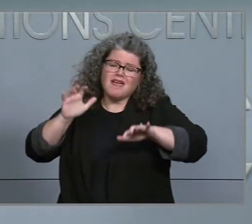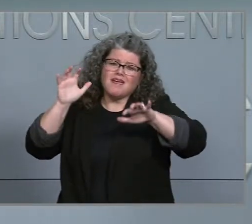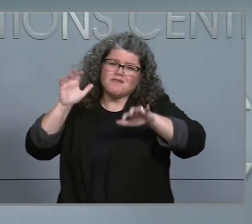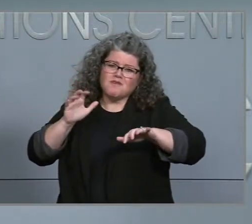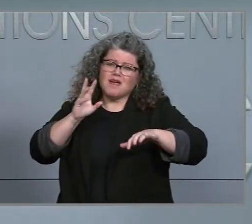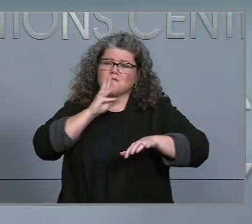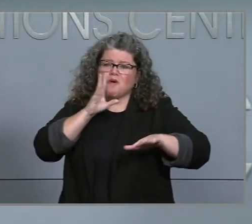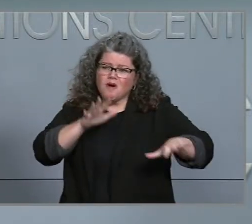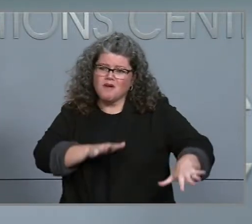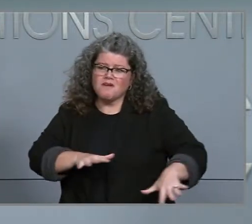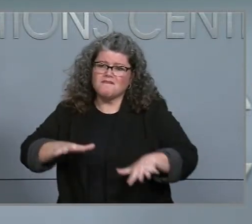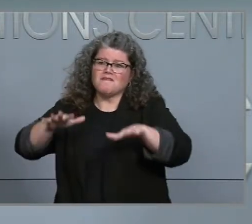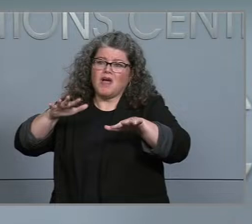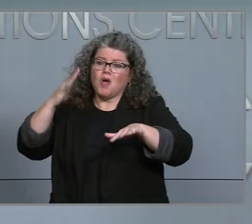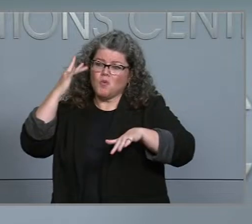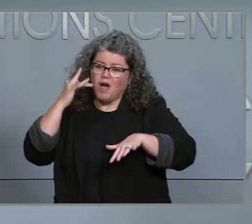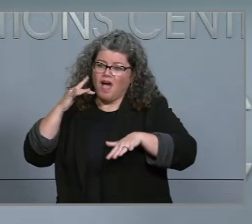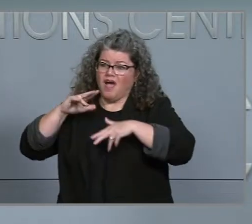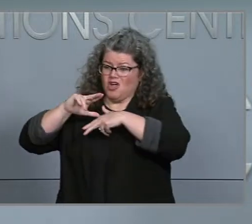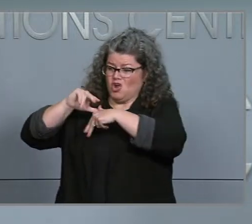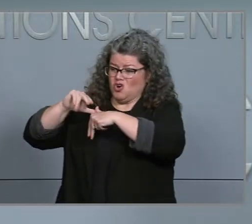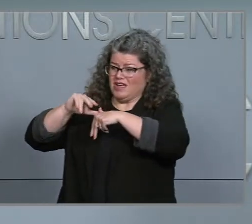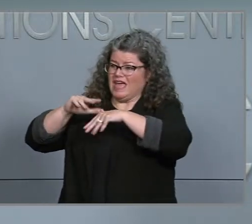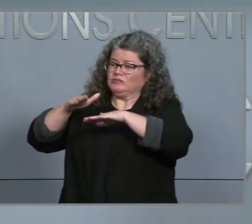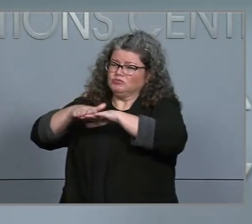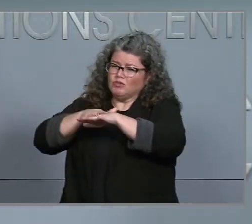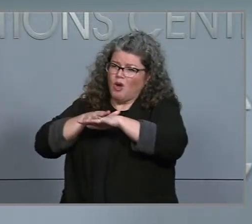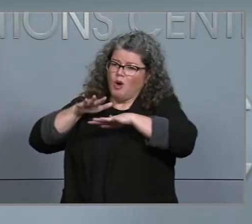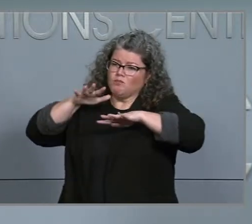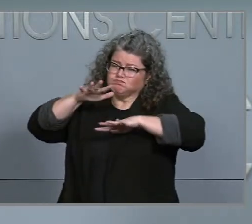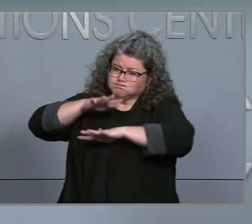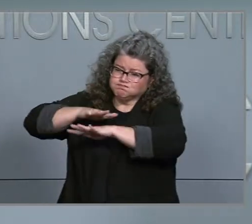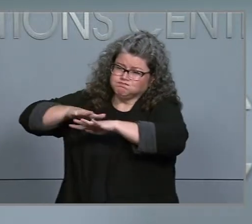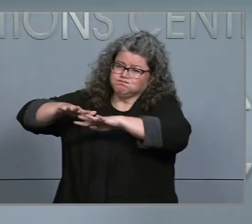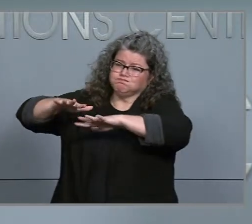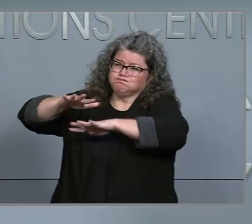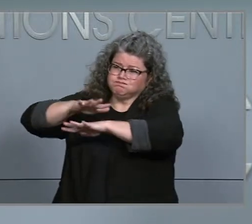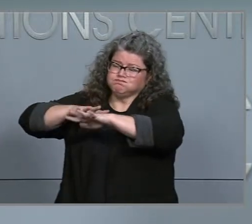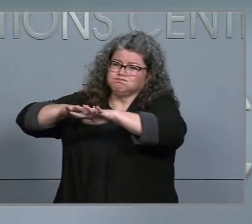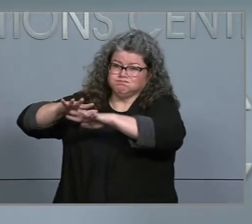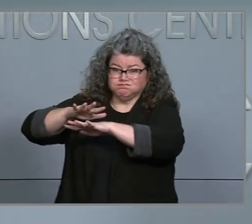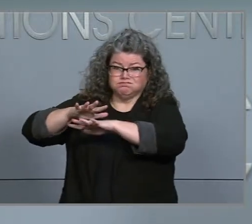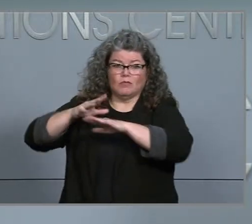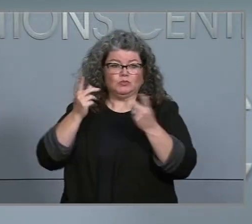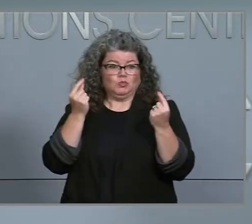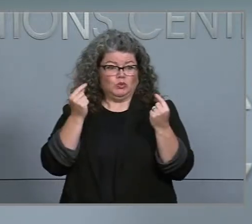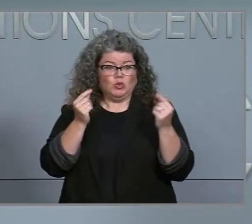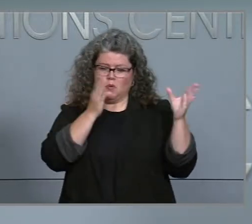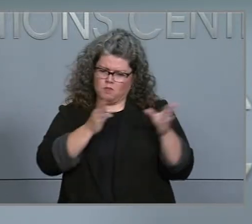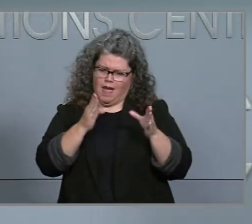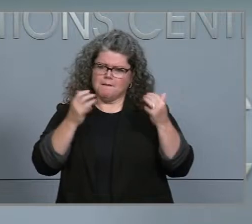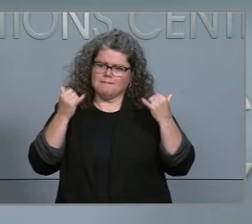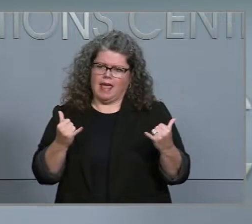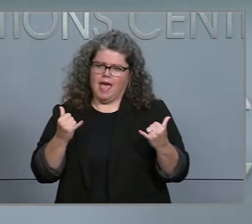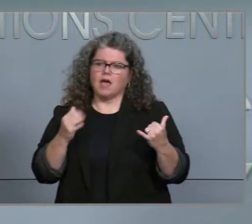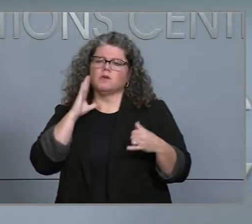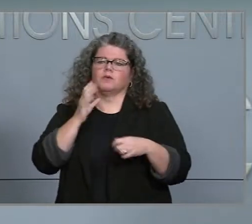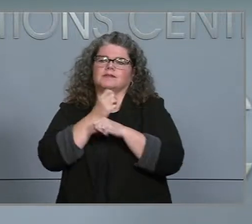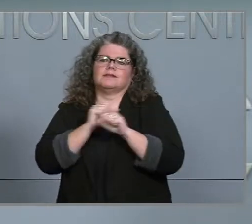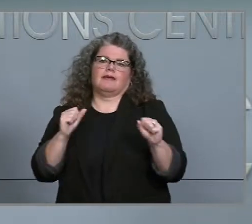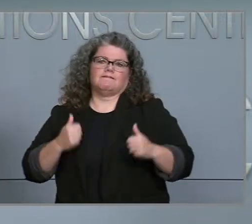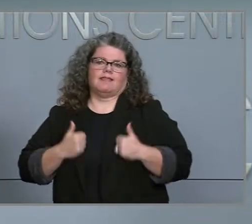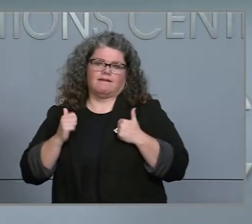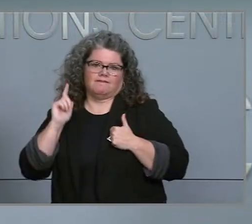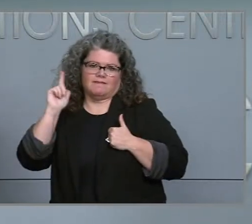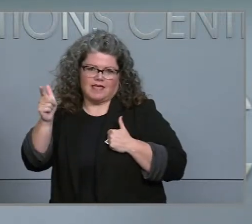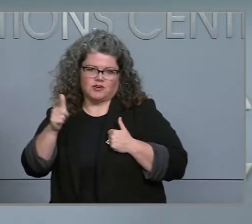slow-moving storms. So preparation now means saving lives later. We expect this storm to